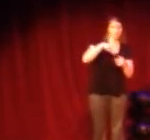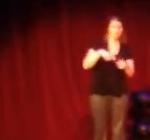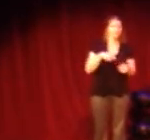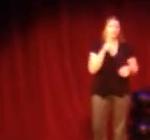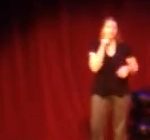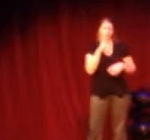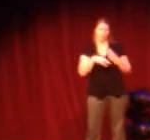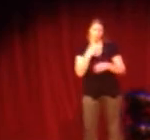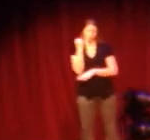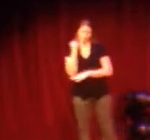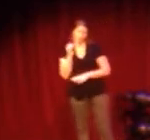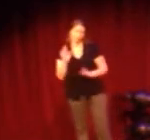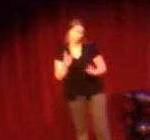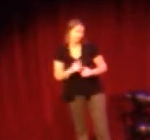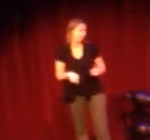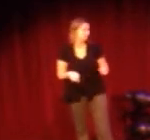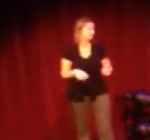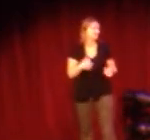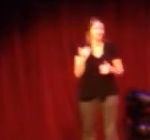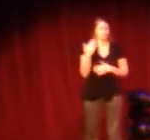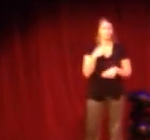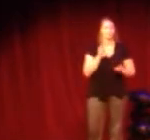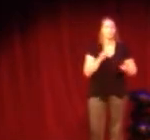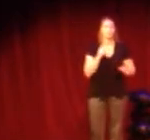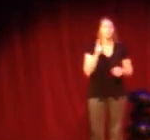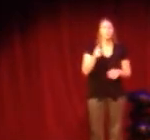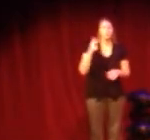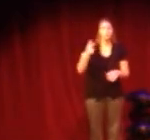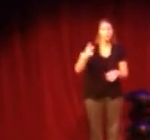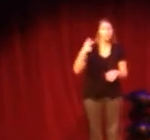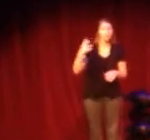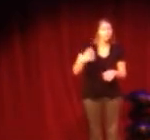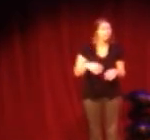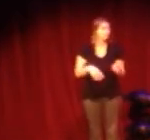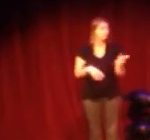world record tonight. This morning. 2, 3.